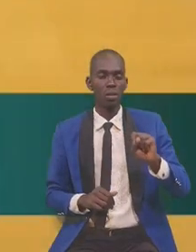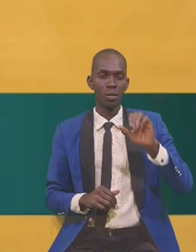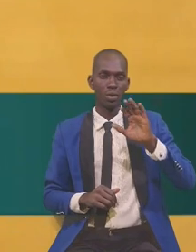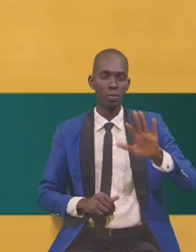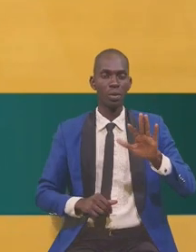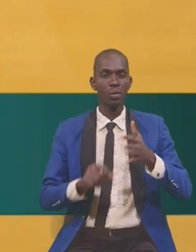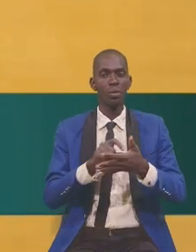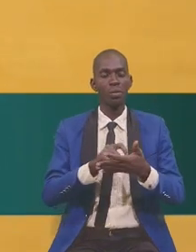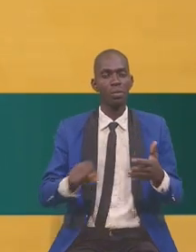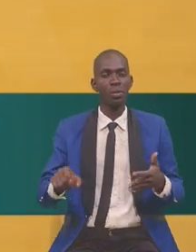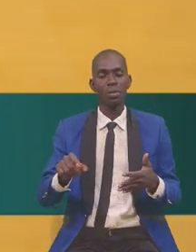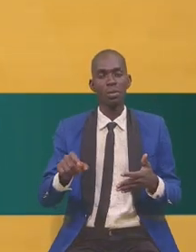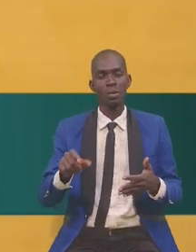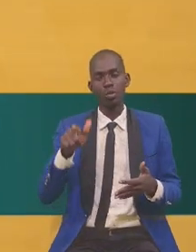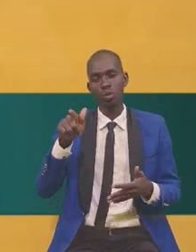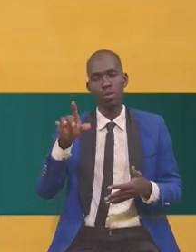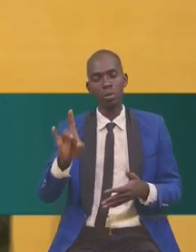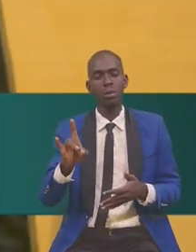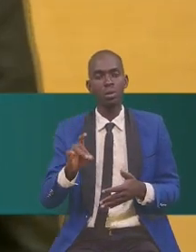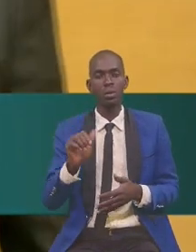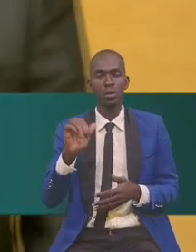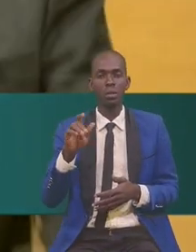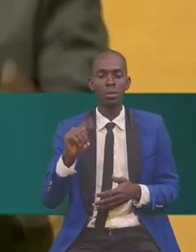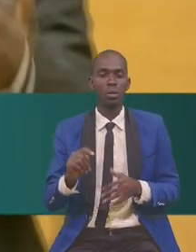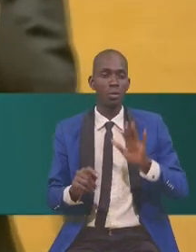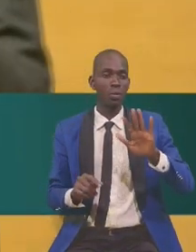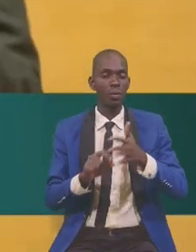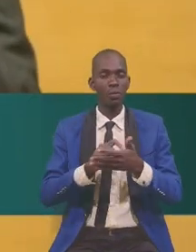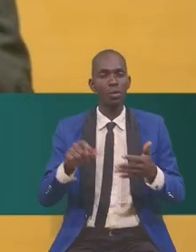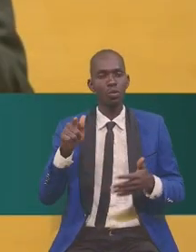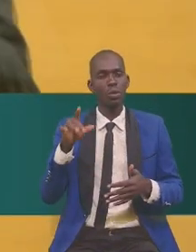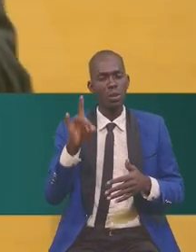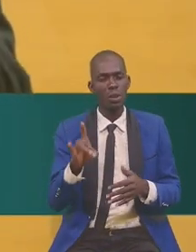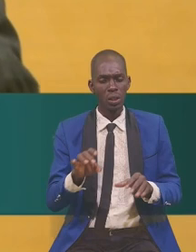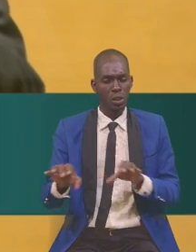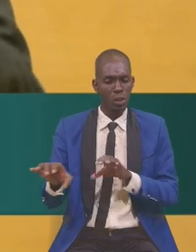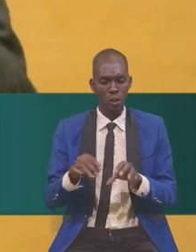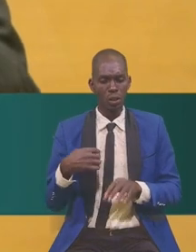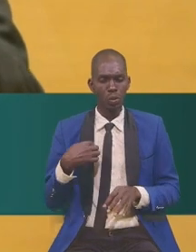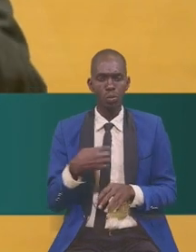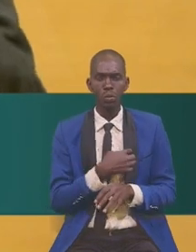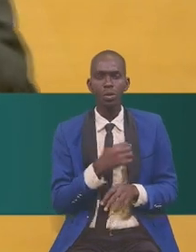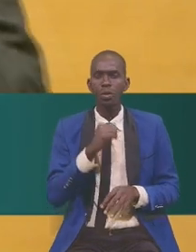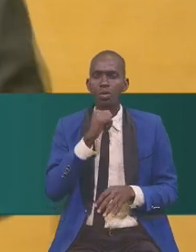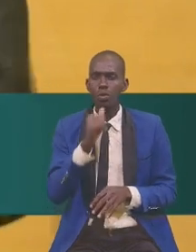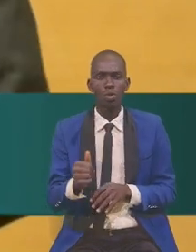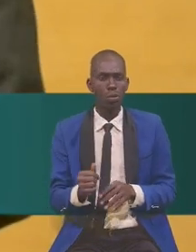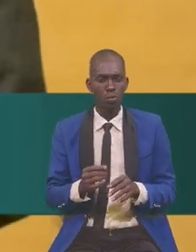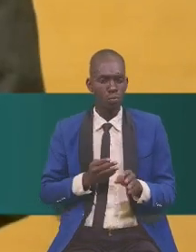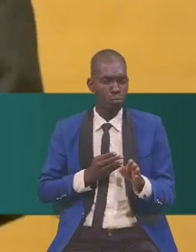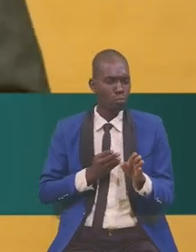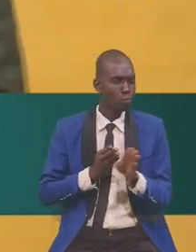from verse 28, saying, did we not strictly command